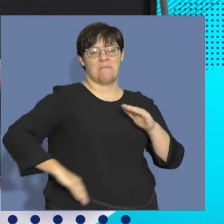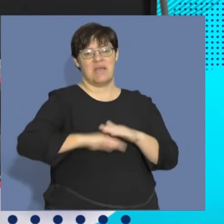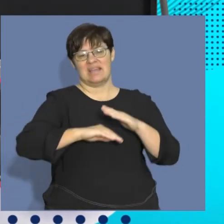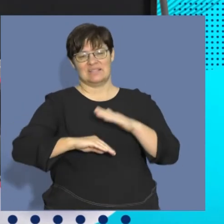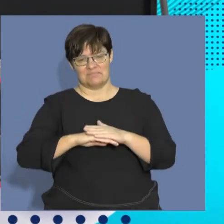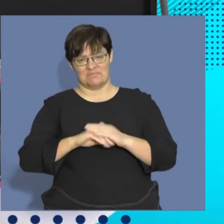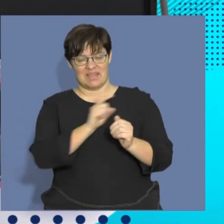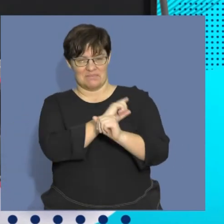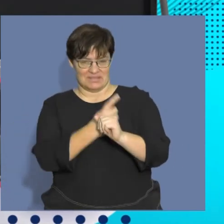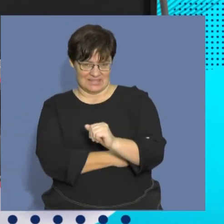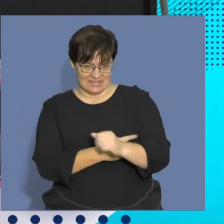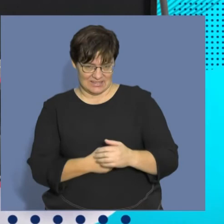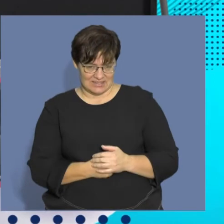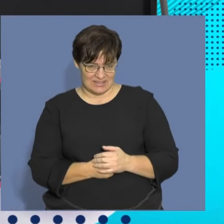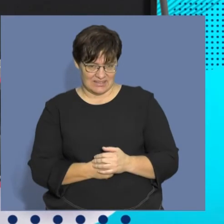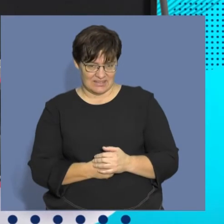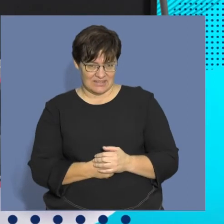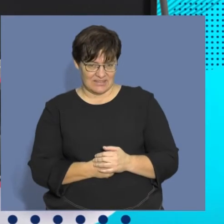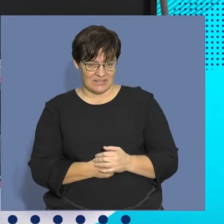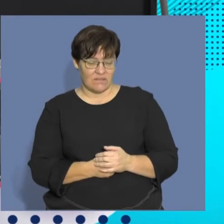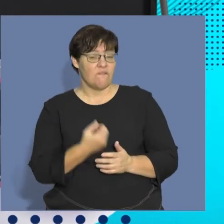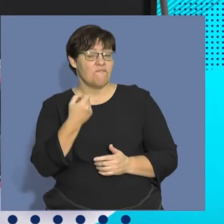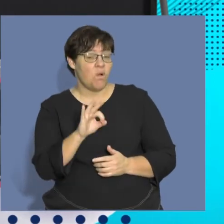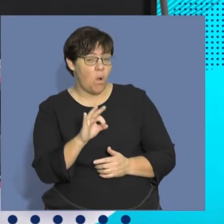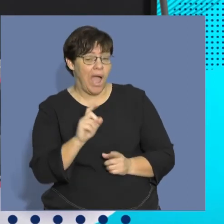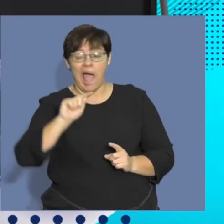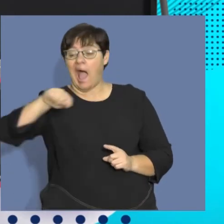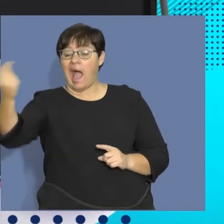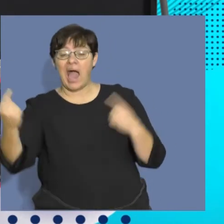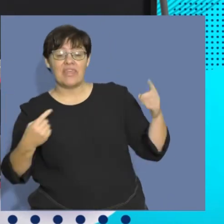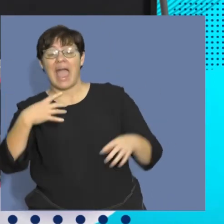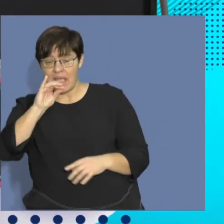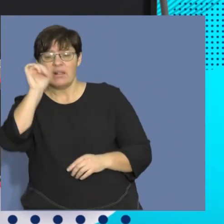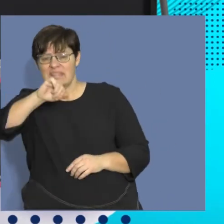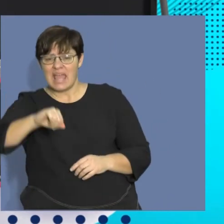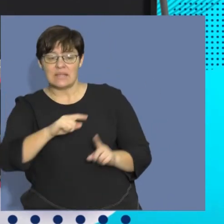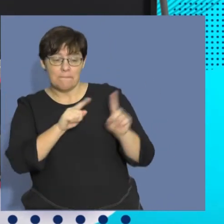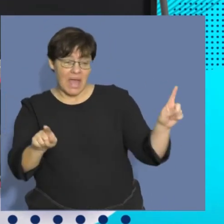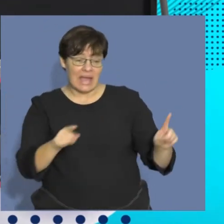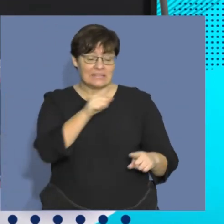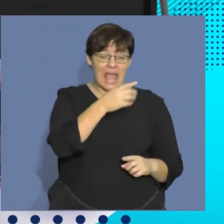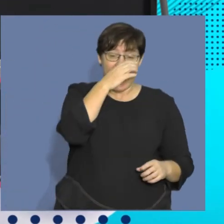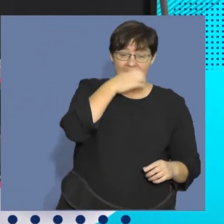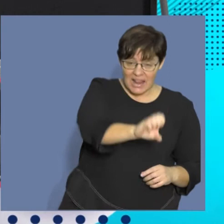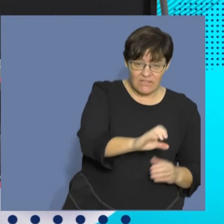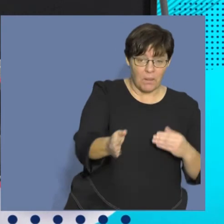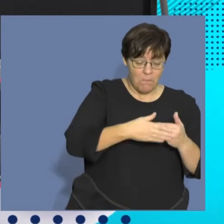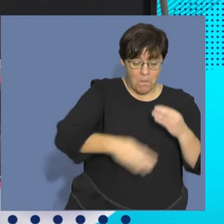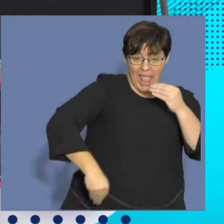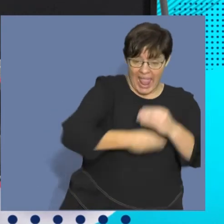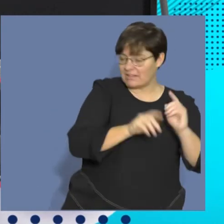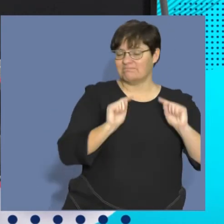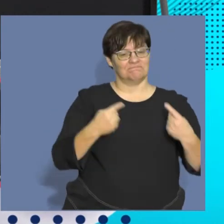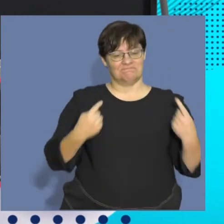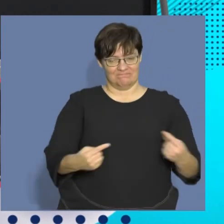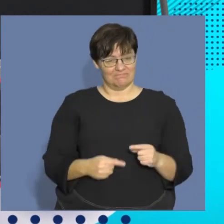its carrying capacity for elephant. It might be able to have extra lions in